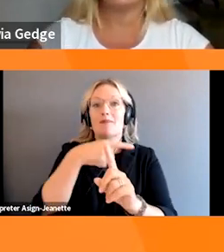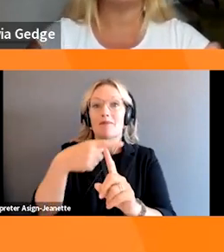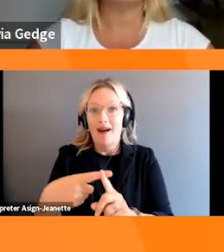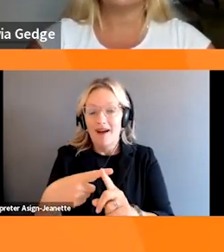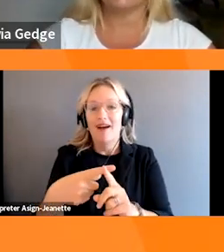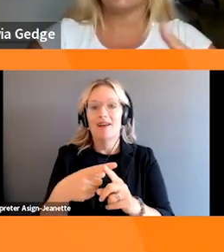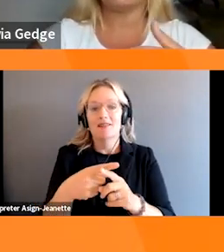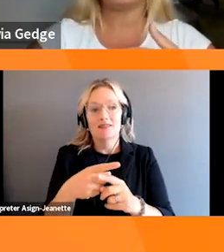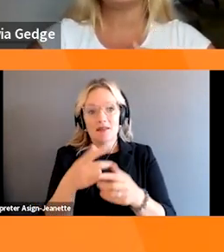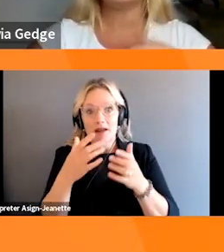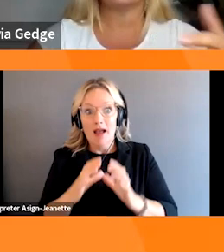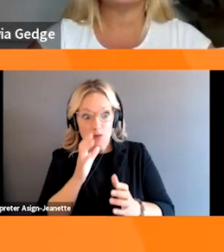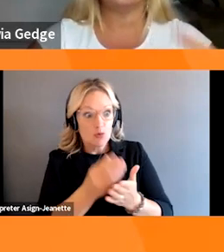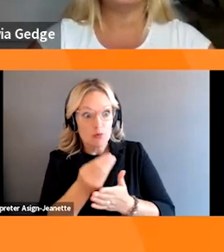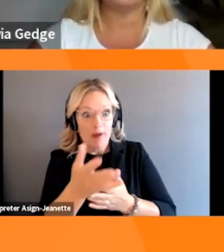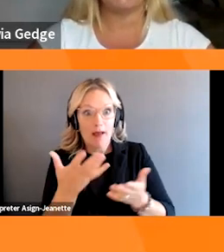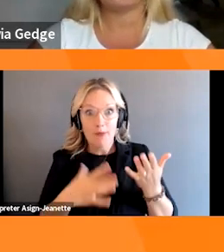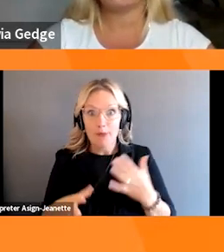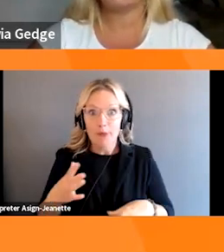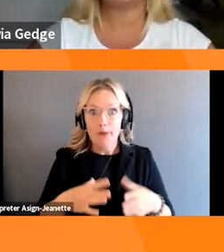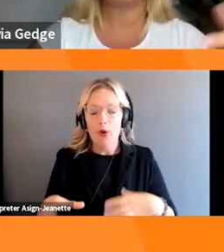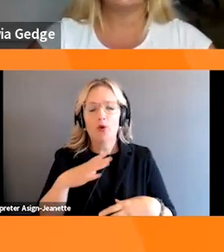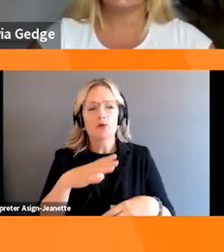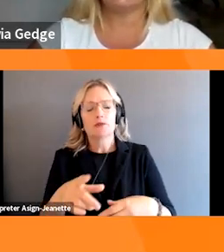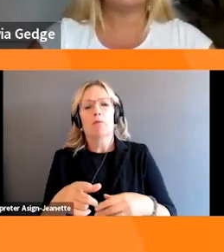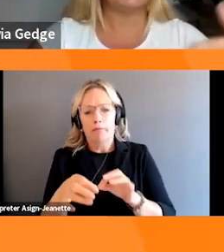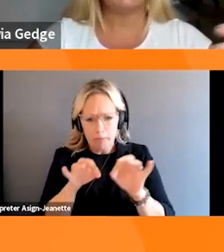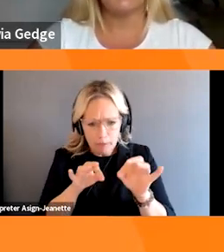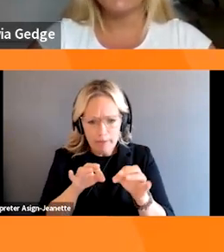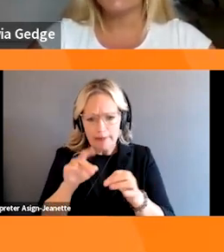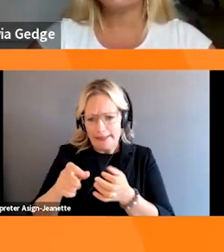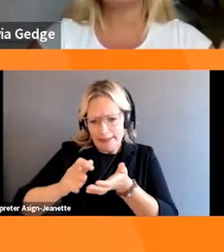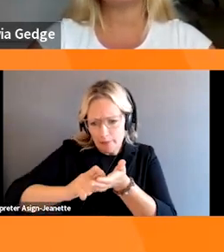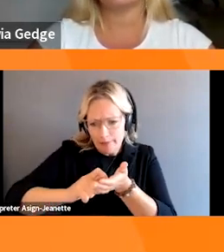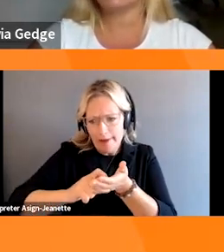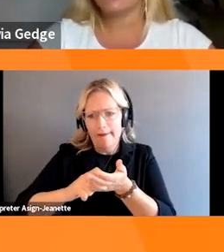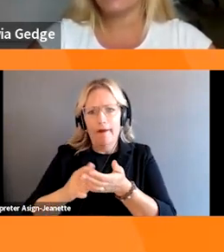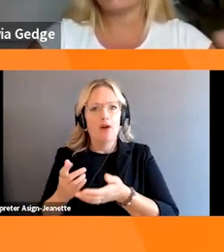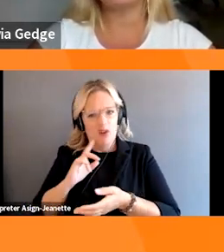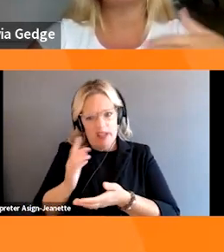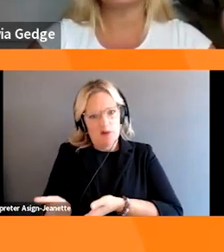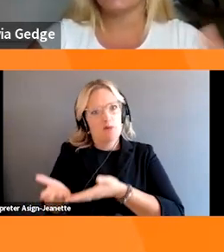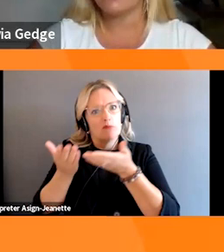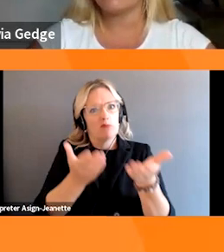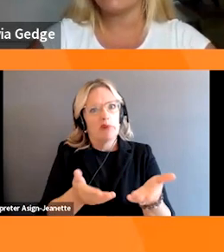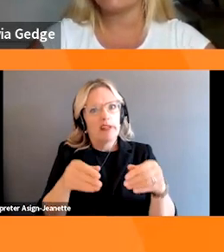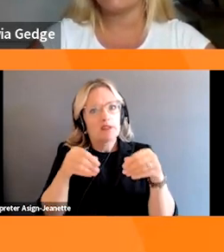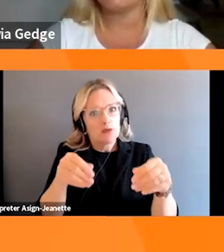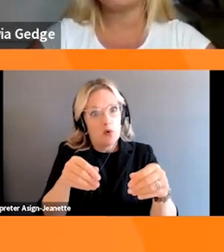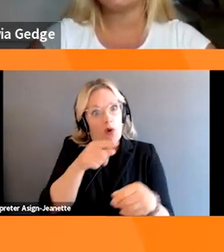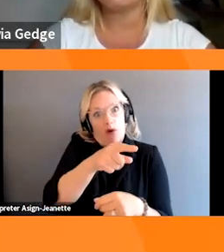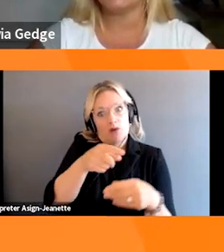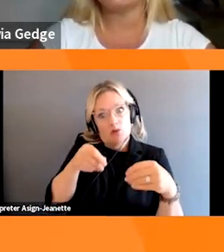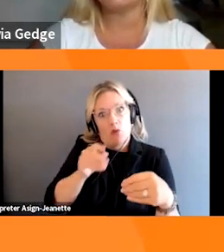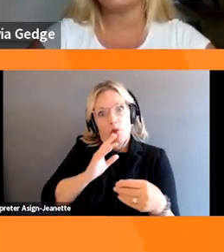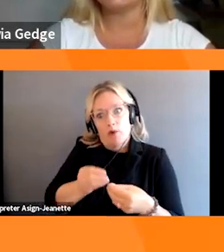shops. And if they have clothes that need repairing, they don't need to purchase new ones. They actually have options how they